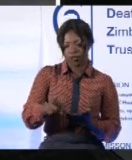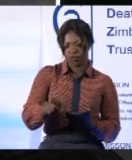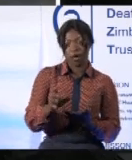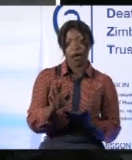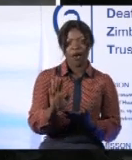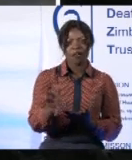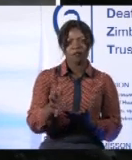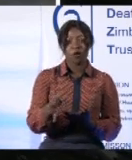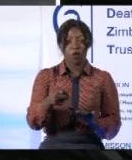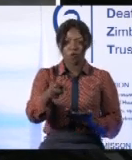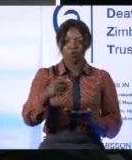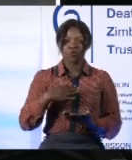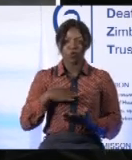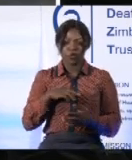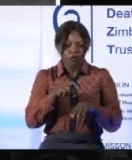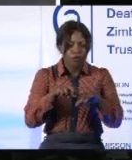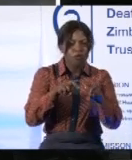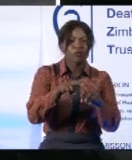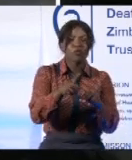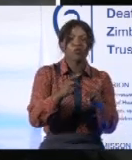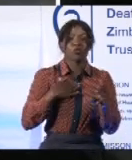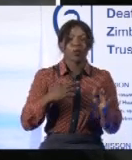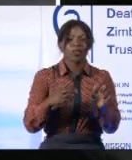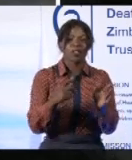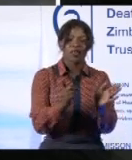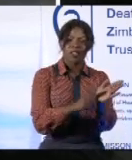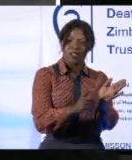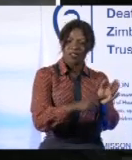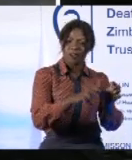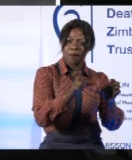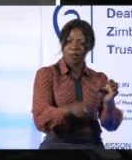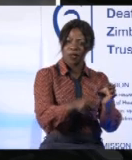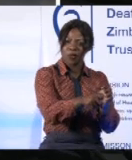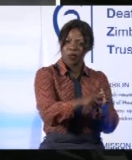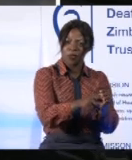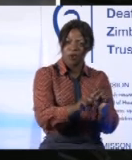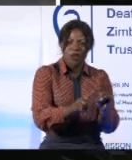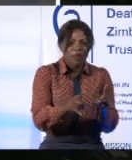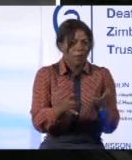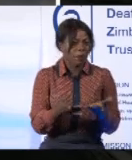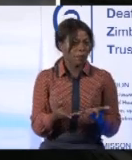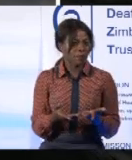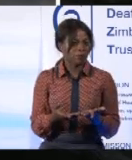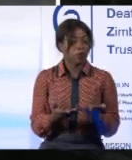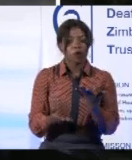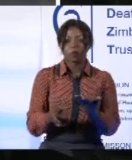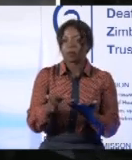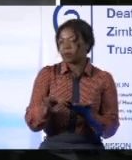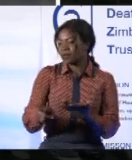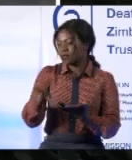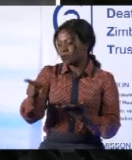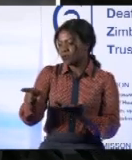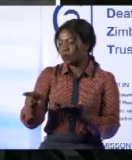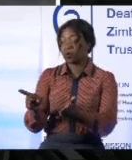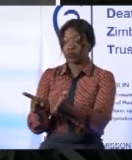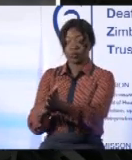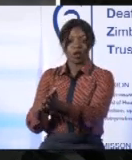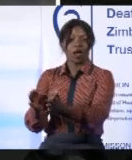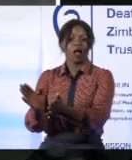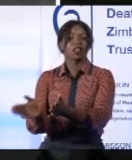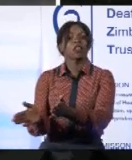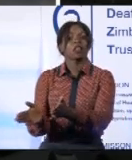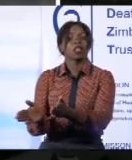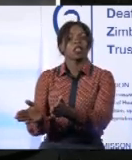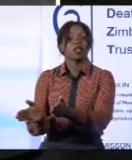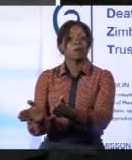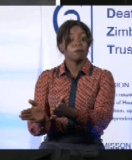soliciting the services, the John, the man requiring the services, and the person who is accused of selling those services. And it